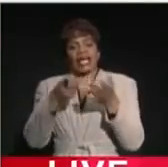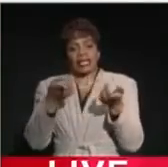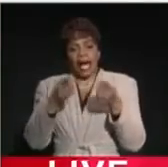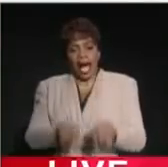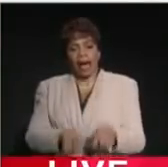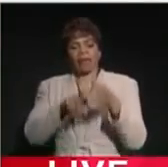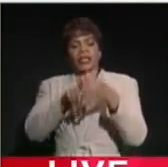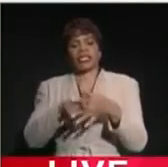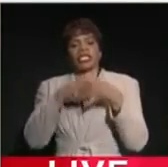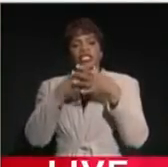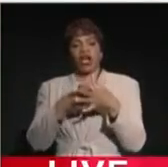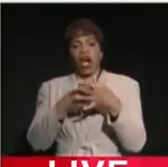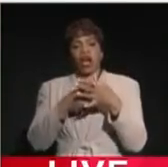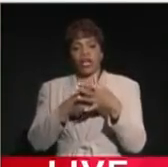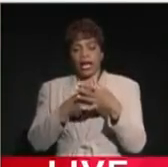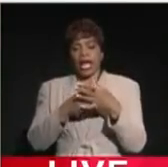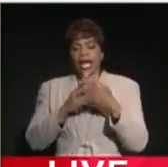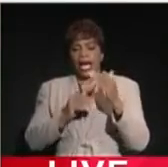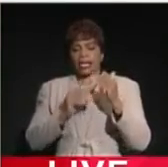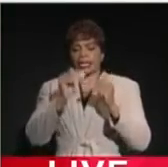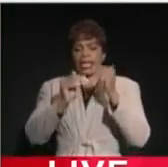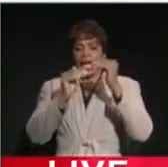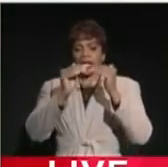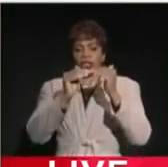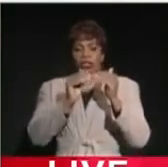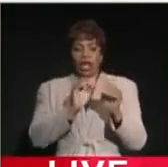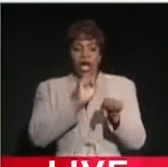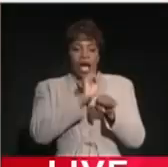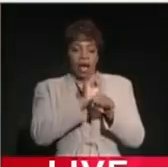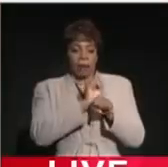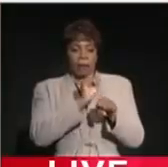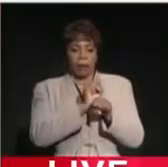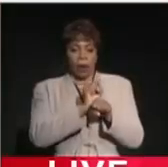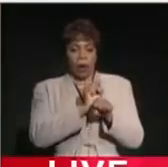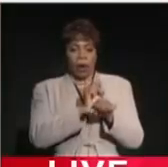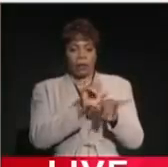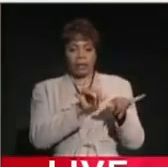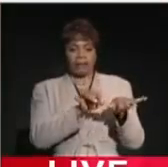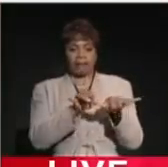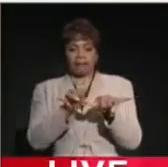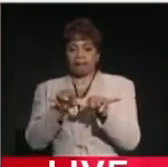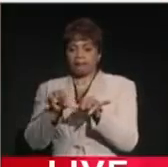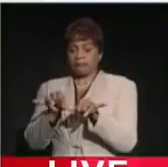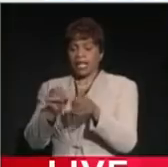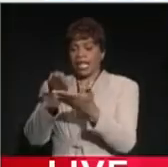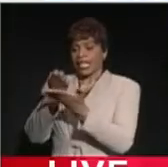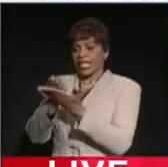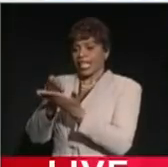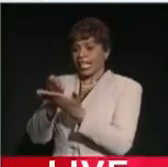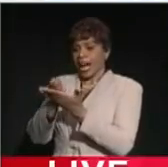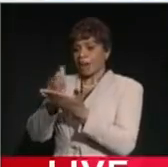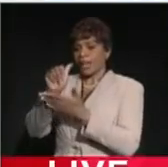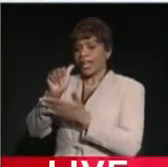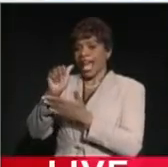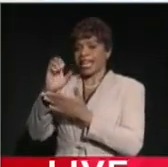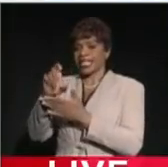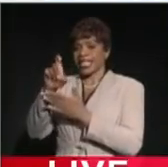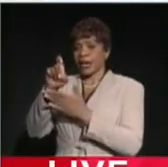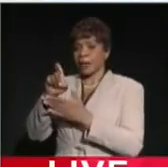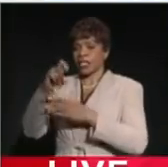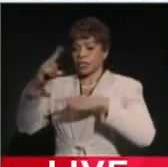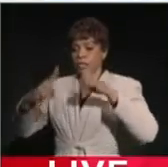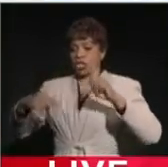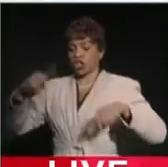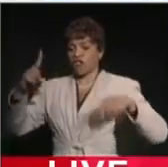The casinos have stabilized. The employment has stabilized. The economy in Atlantic City must be